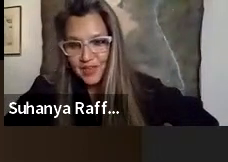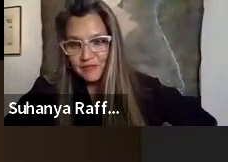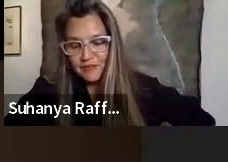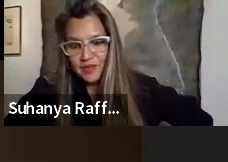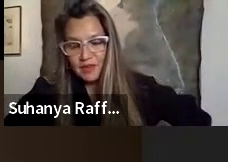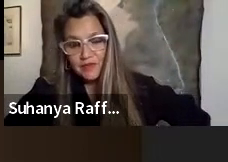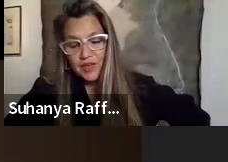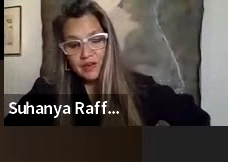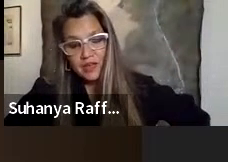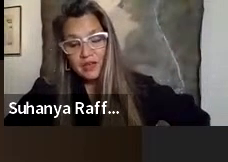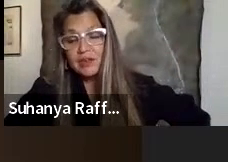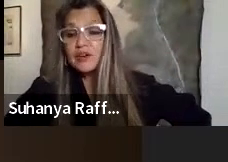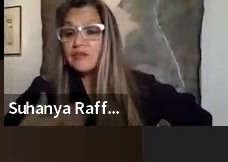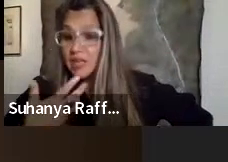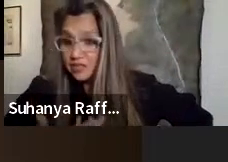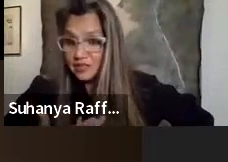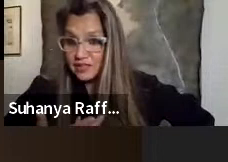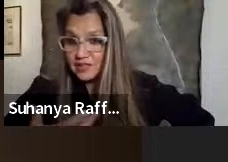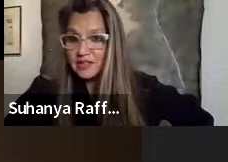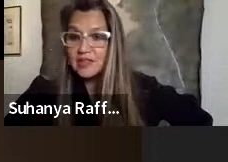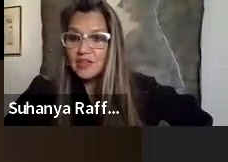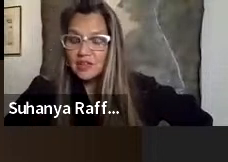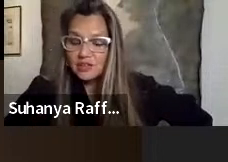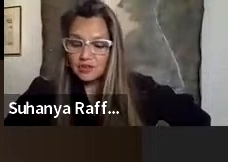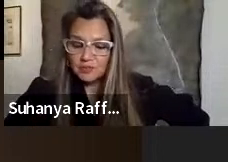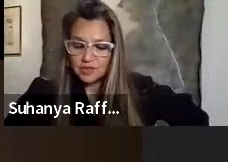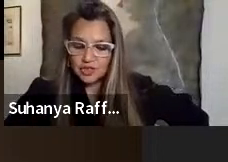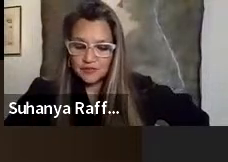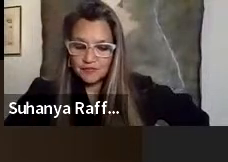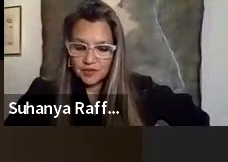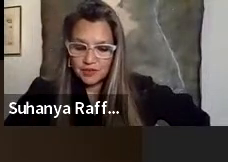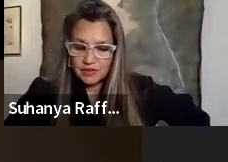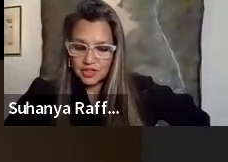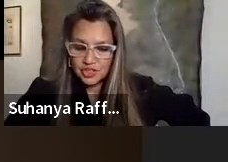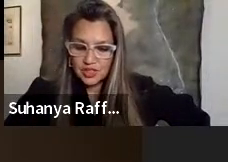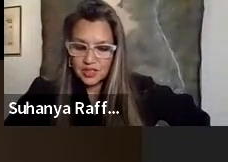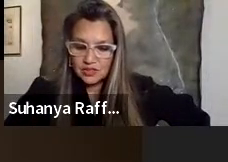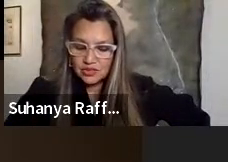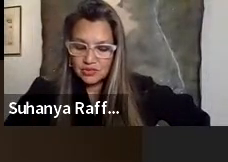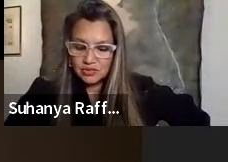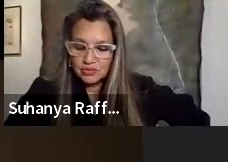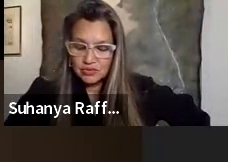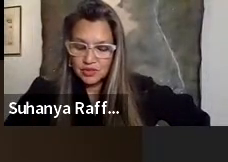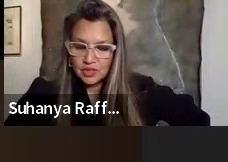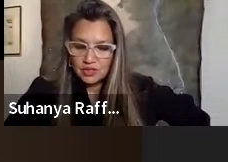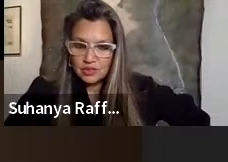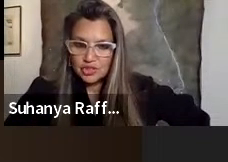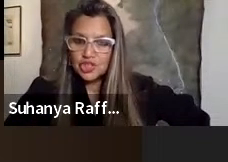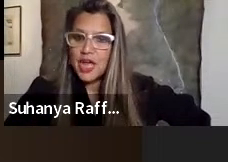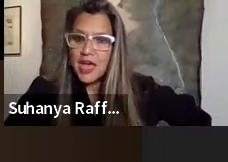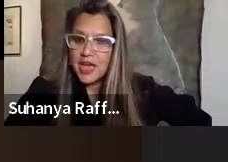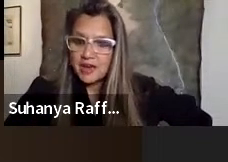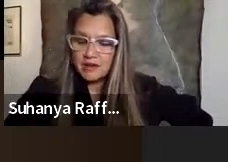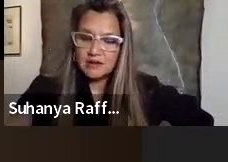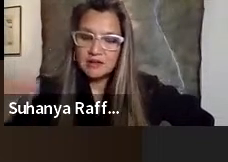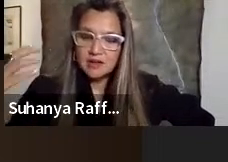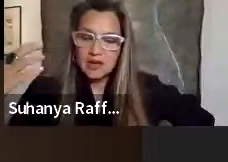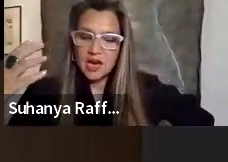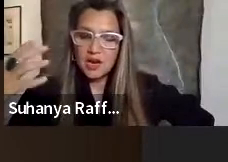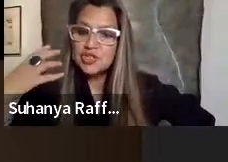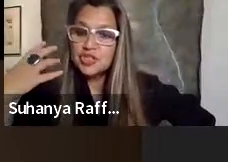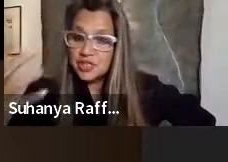unconventional and very courageous, you know, because she felt that she needed to